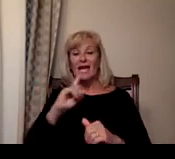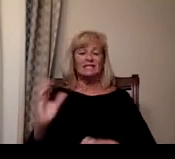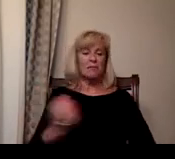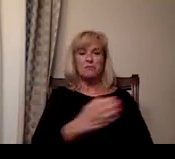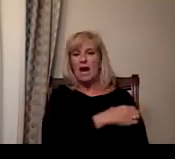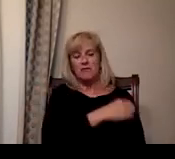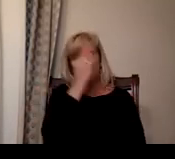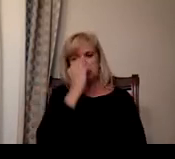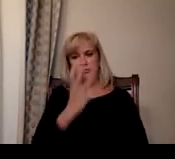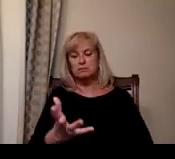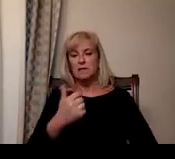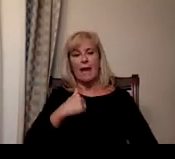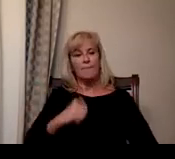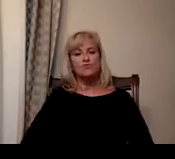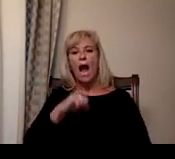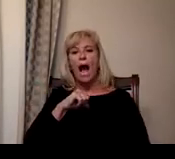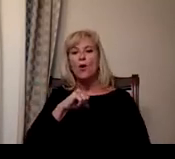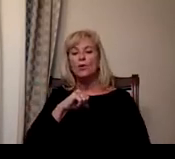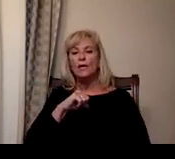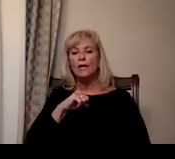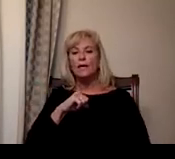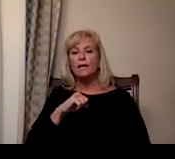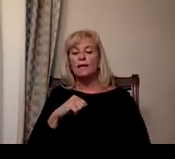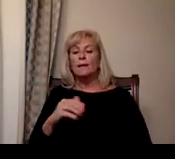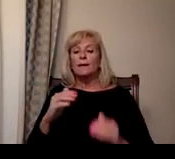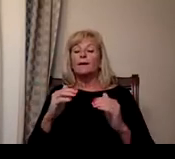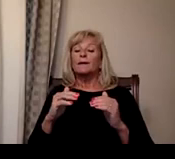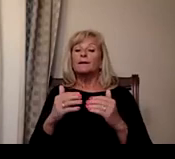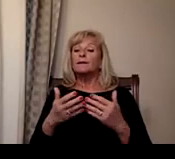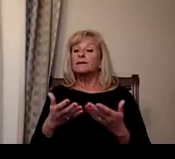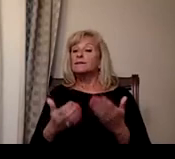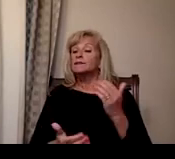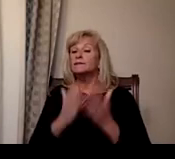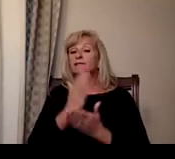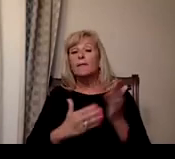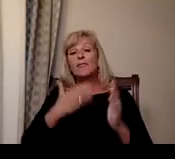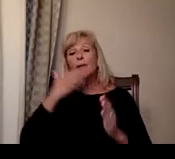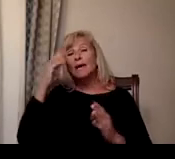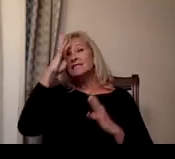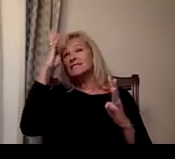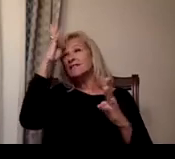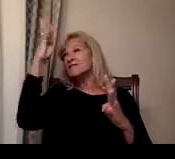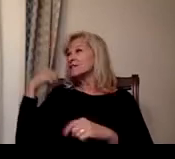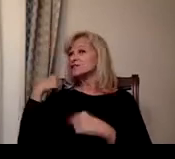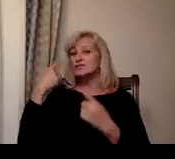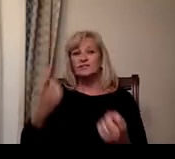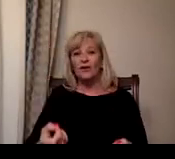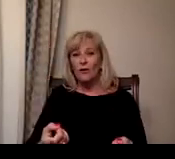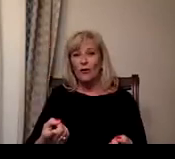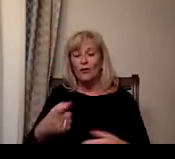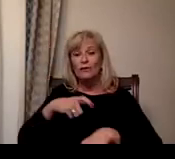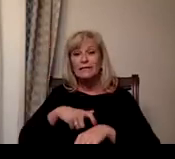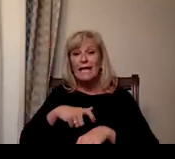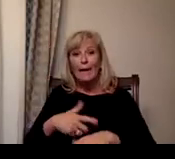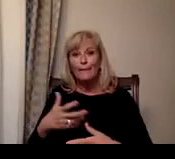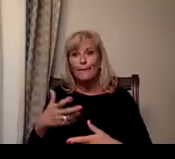extremely powerful and I'm very, very proud of. So this was something that, again, some of the best inventions in the history of time have